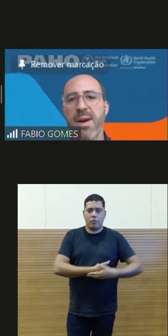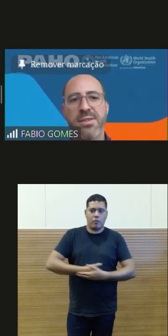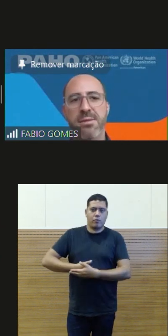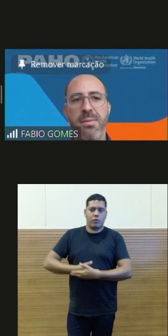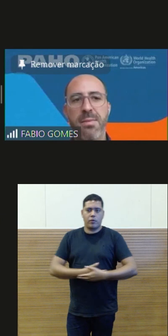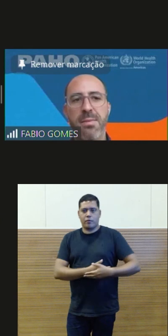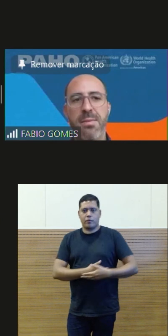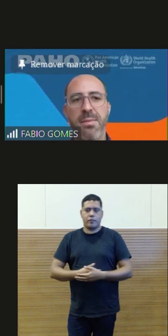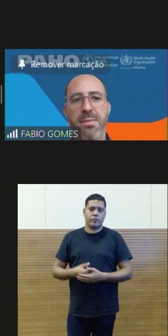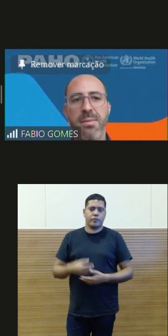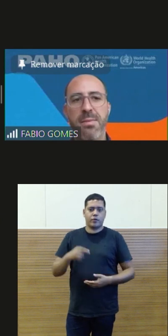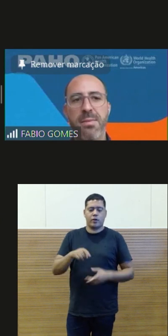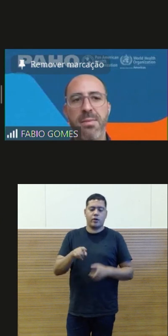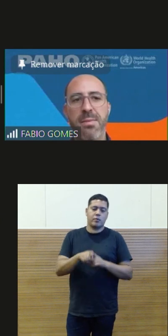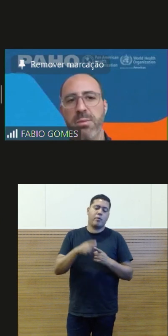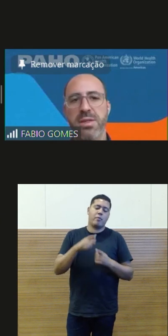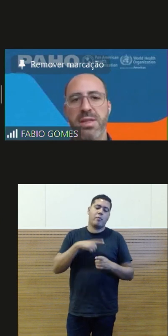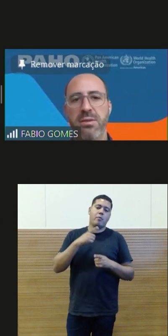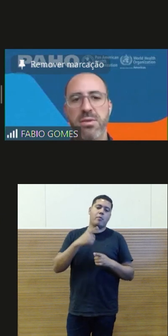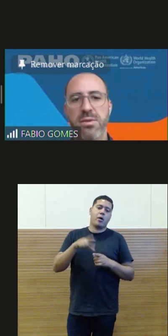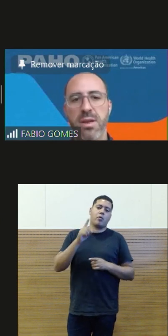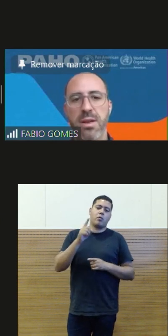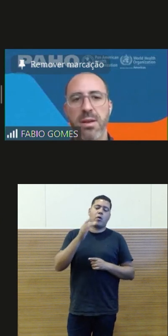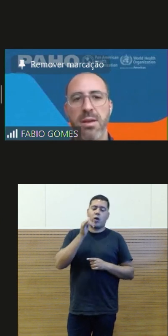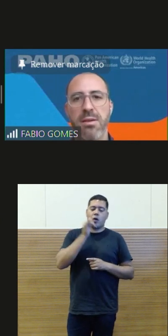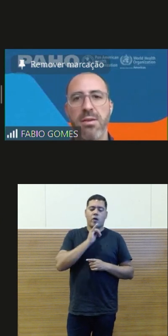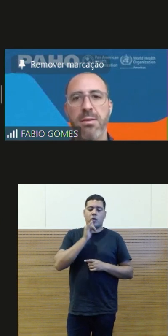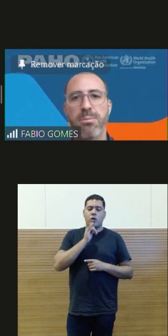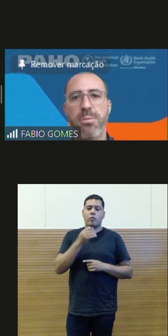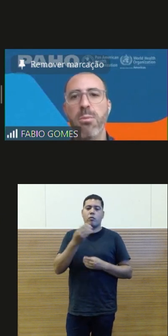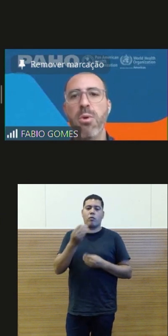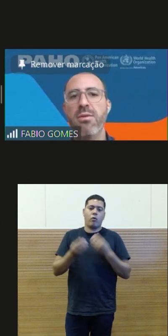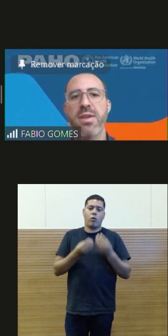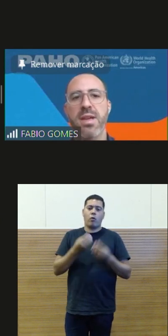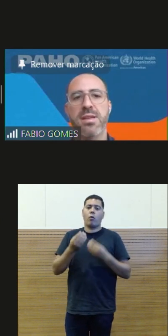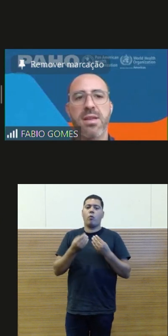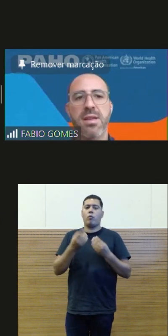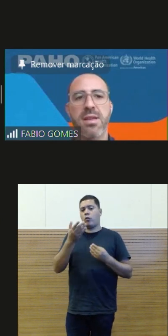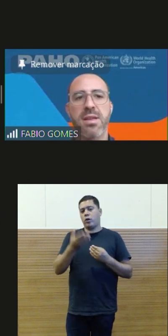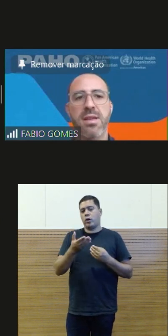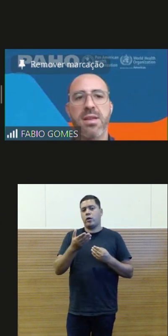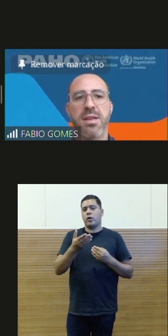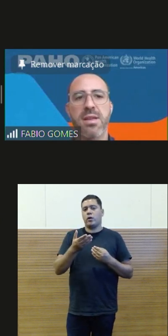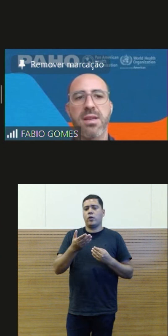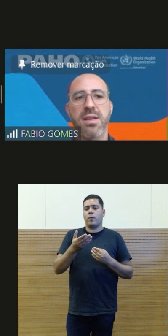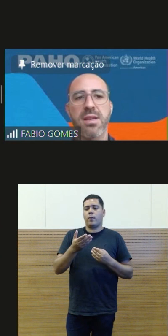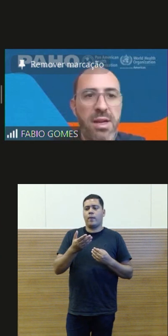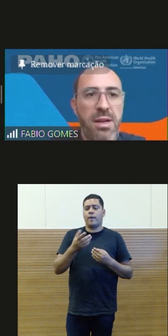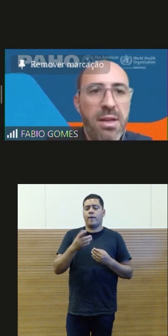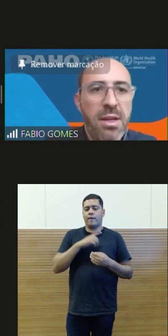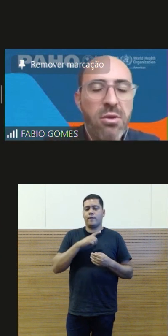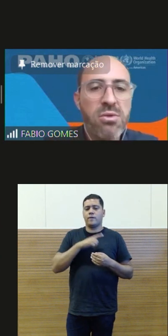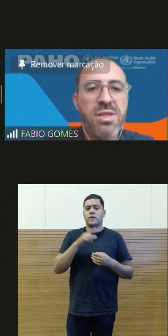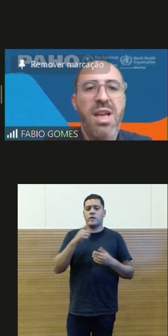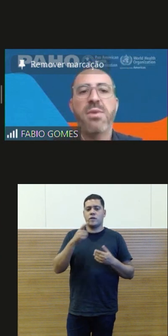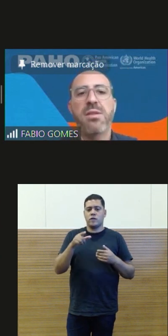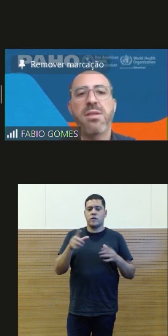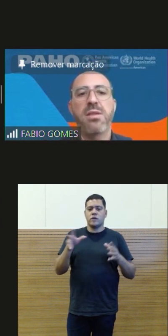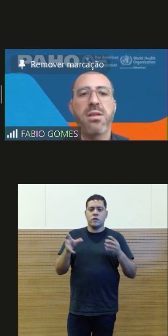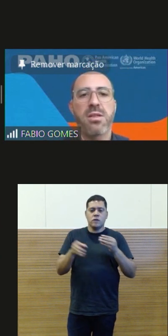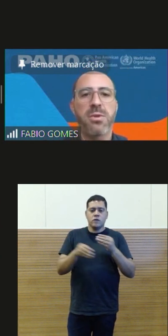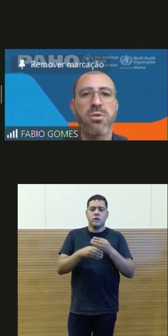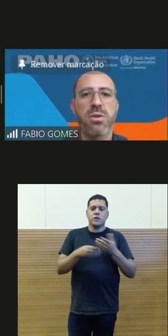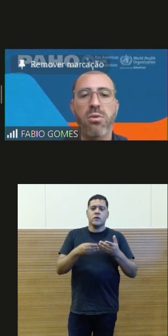and babies at risk. Here, another example of how the ultra processed promote